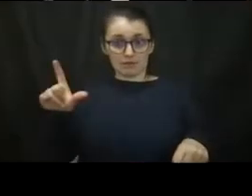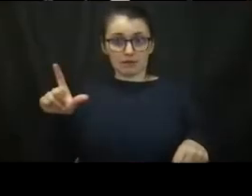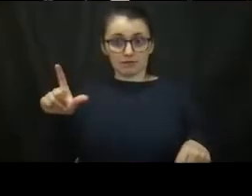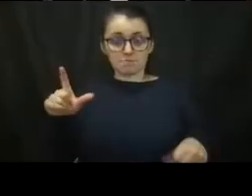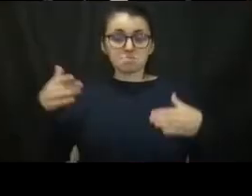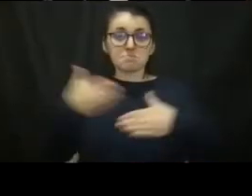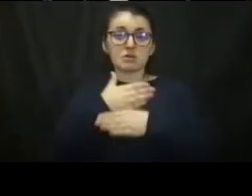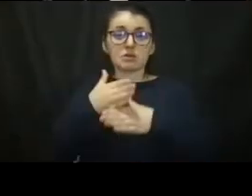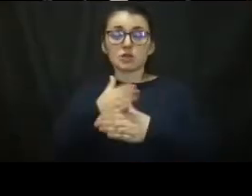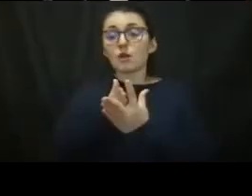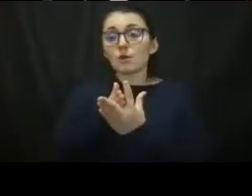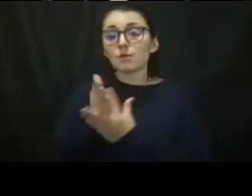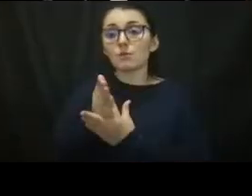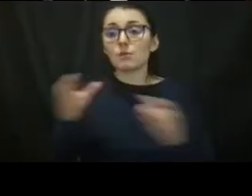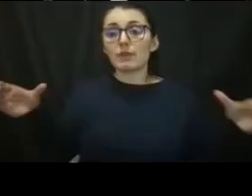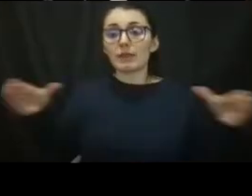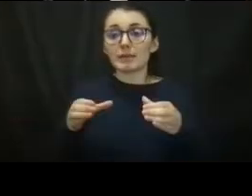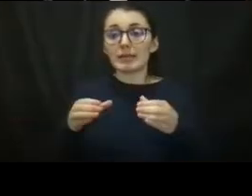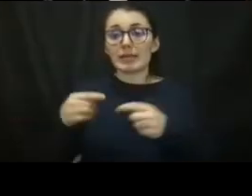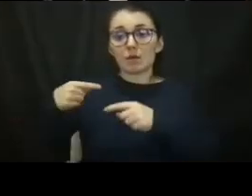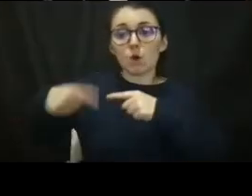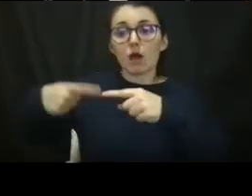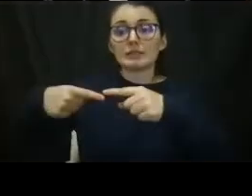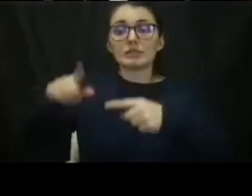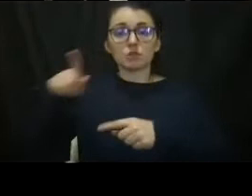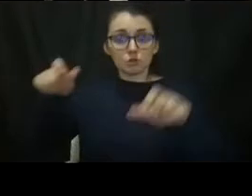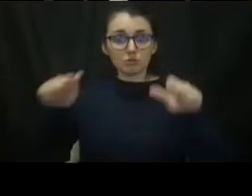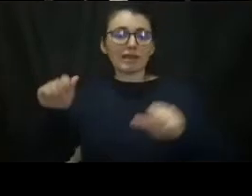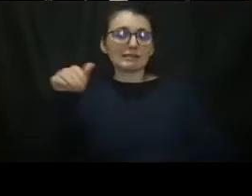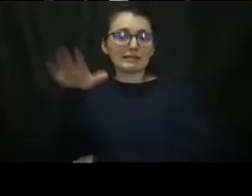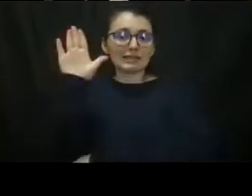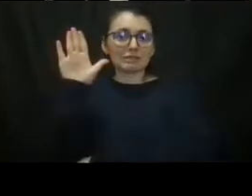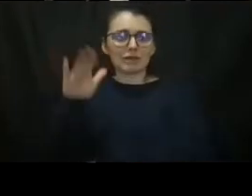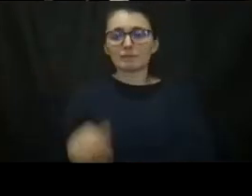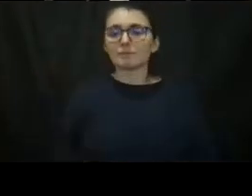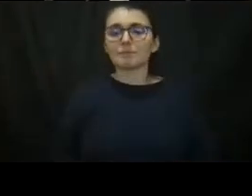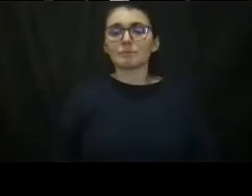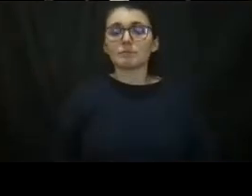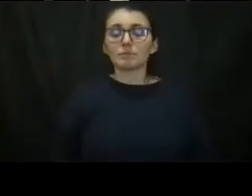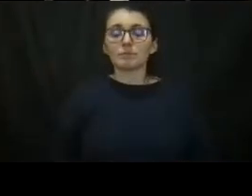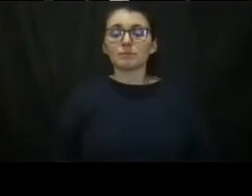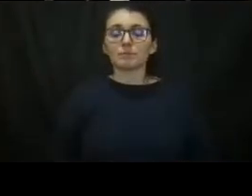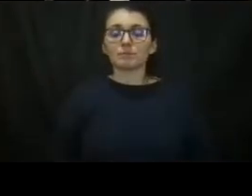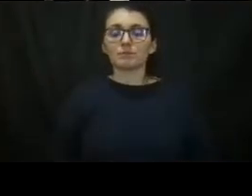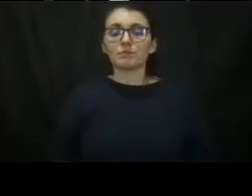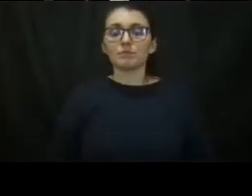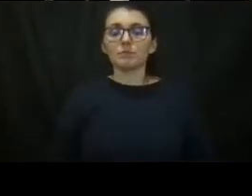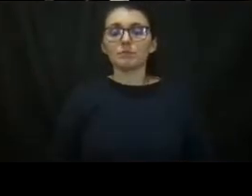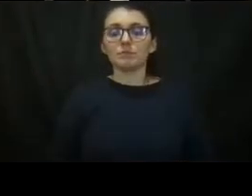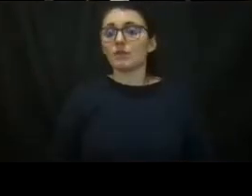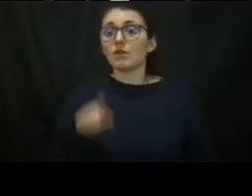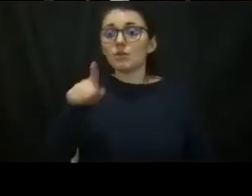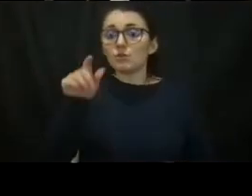that's through the committee process that you can testify. And I don't know if you caught it, but in the video, my colleague Laura said, you can be